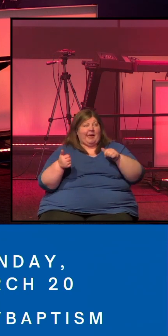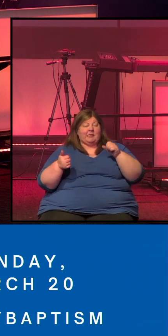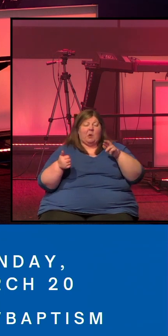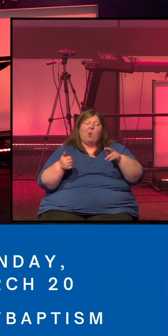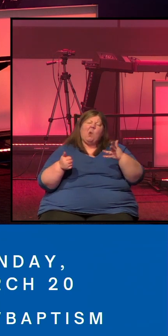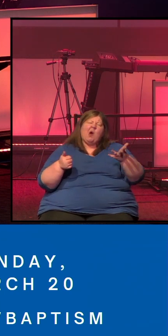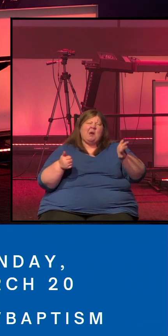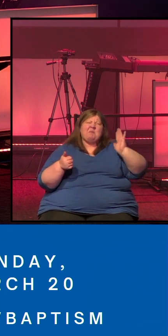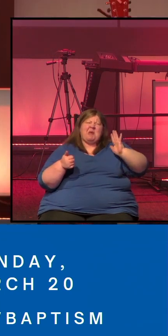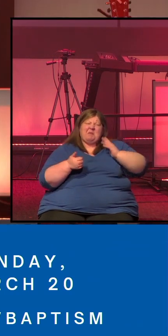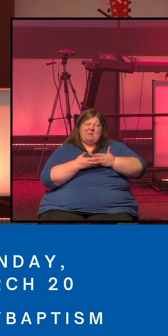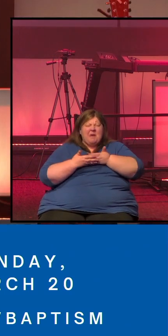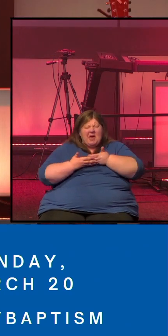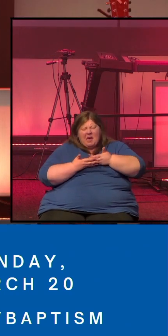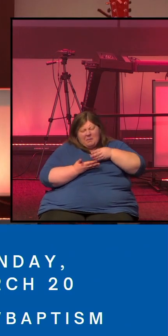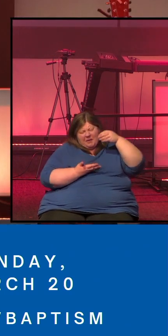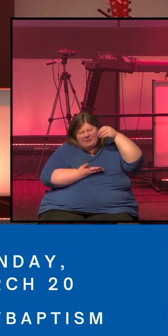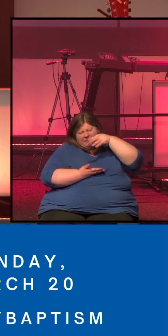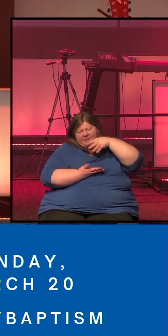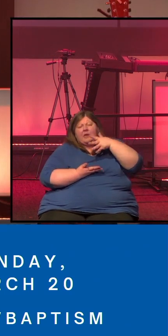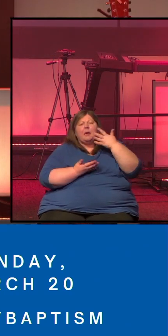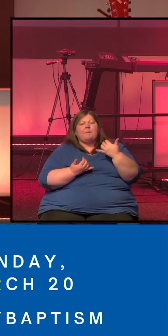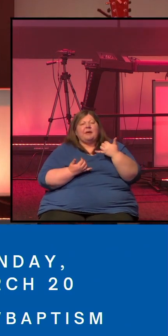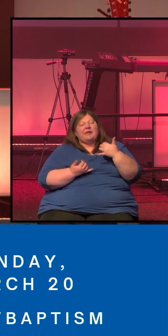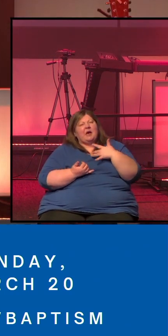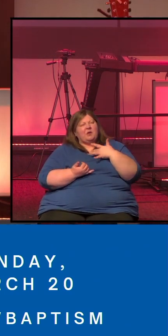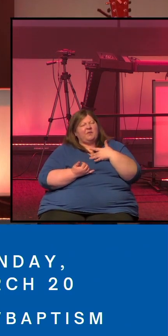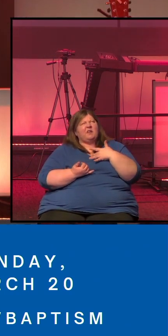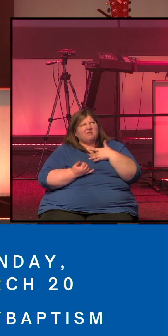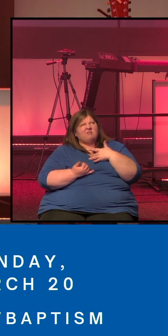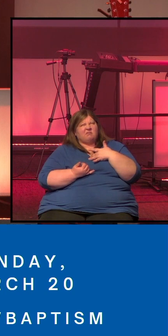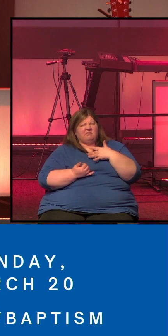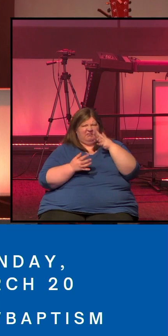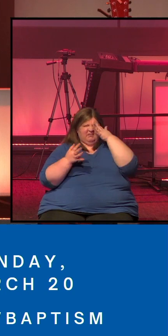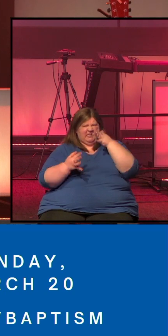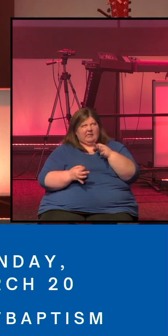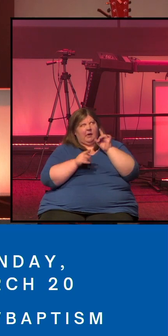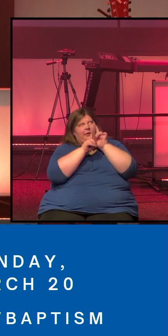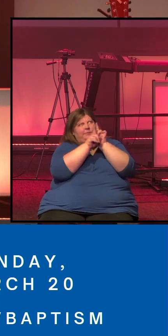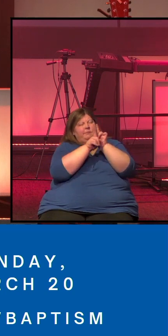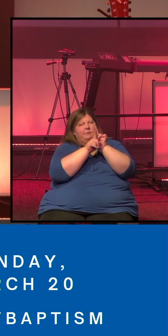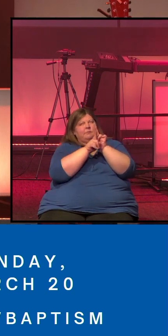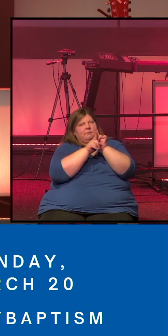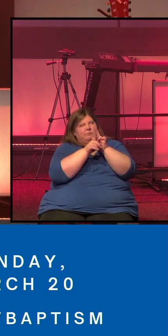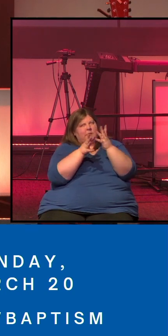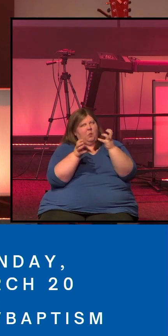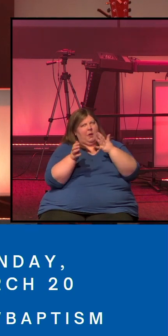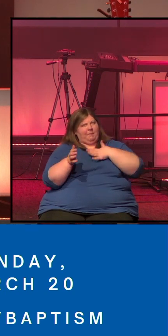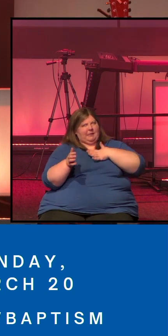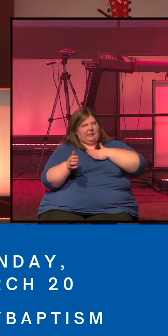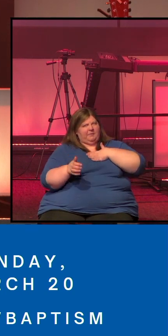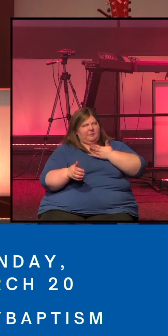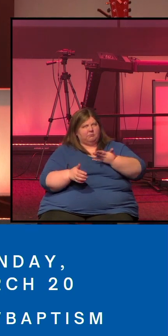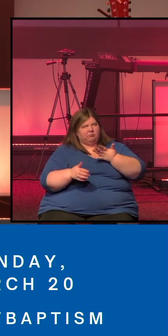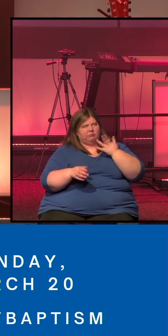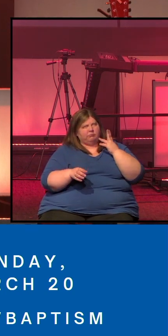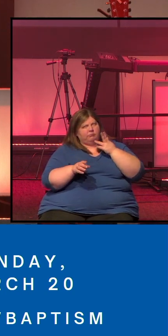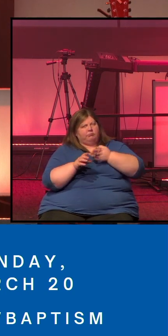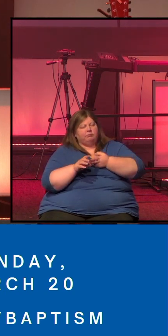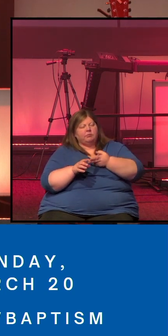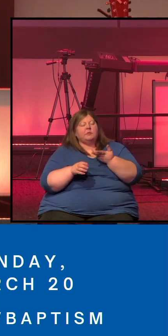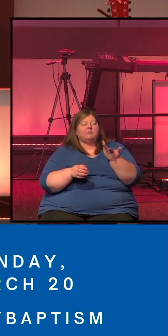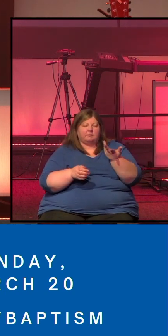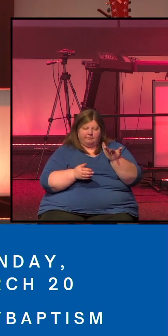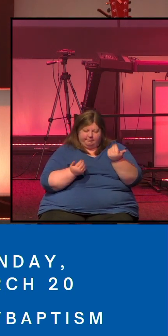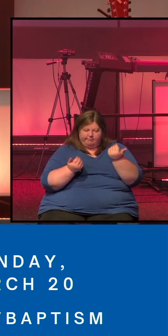maybe you were baptized as an infant, but now you've started following Christ, and so as a believer, you'd like to take that step, we would love to connect with you.